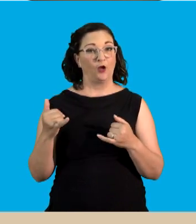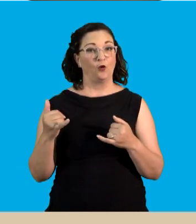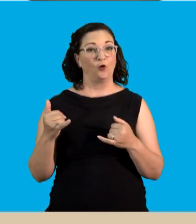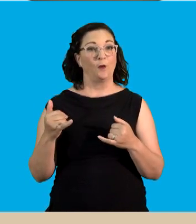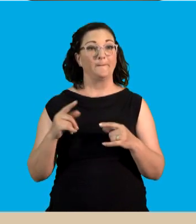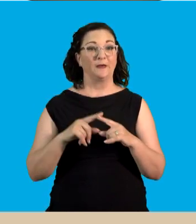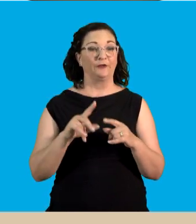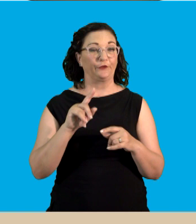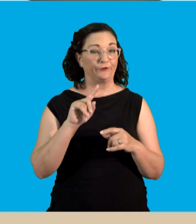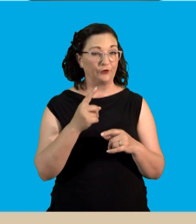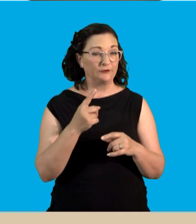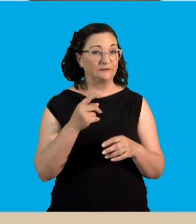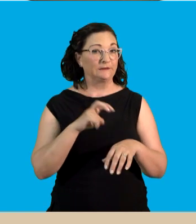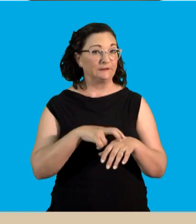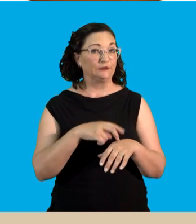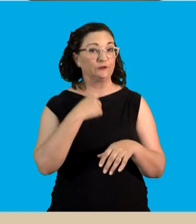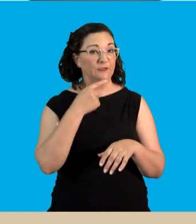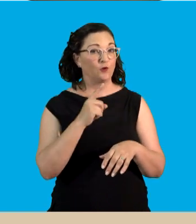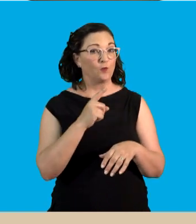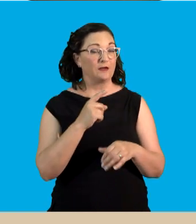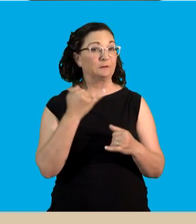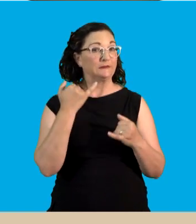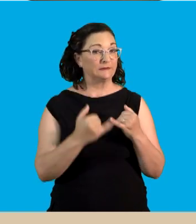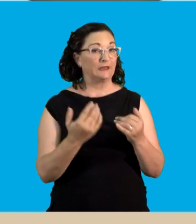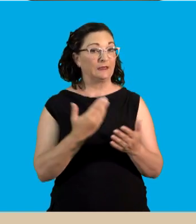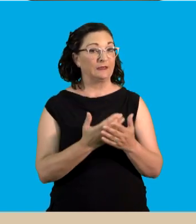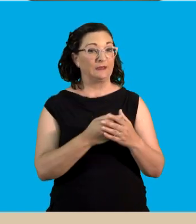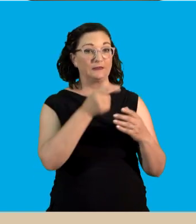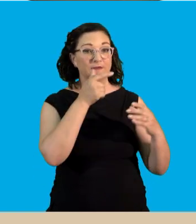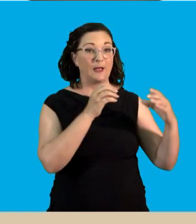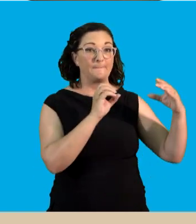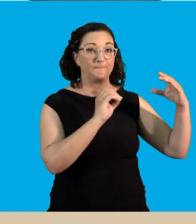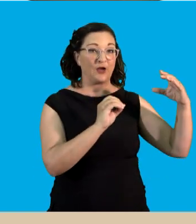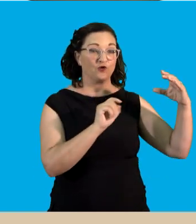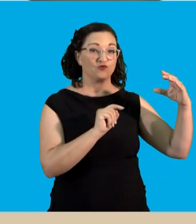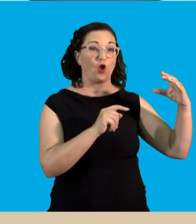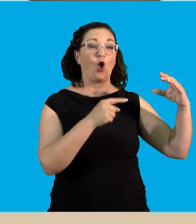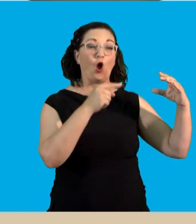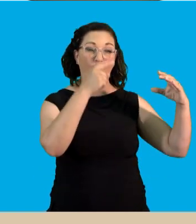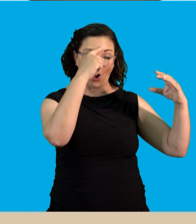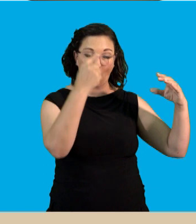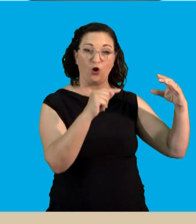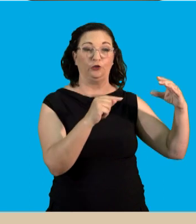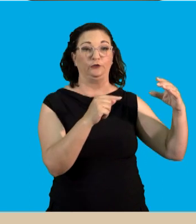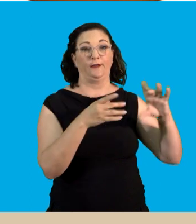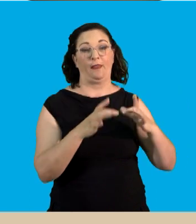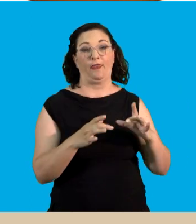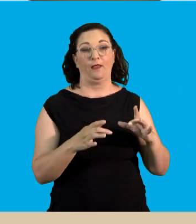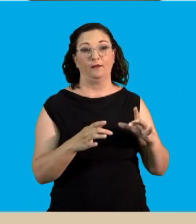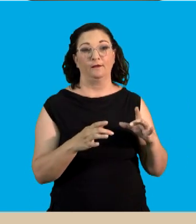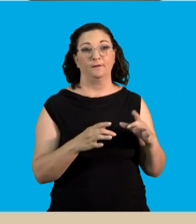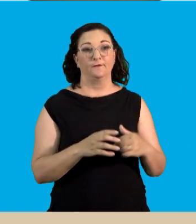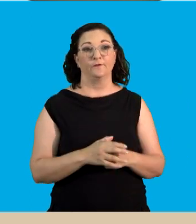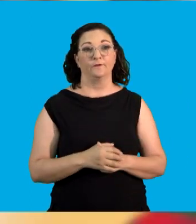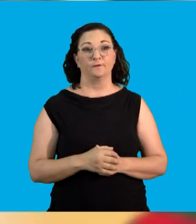planet, let us look at the common error that you are not supposed to make. Mercury is the hottest planet. I know that because